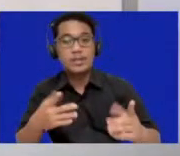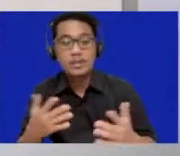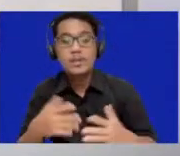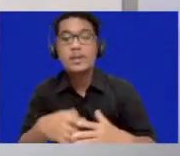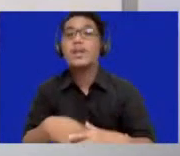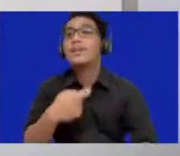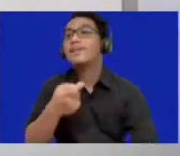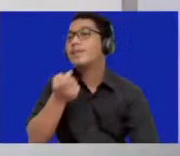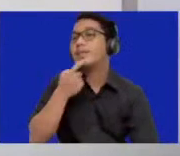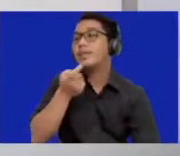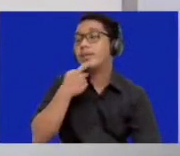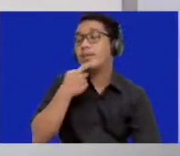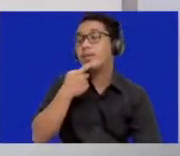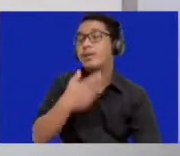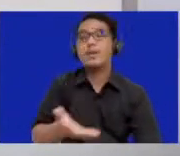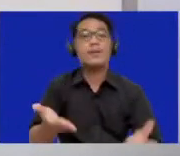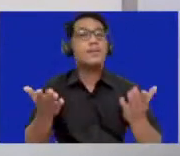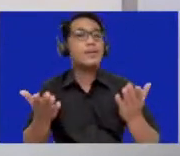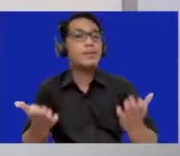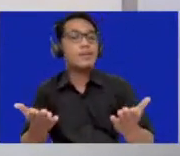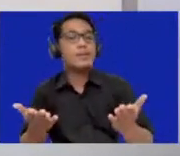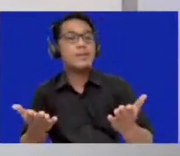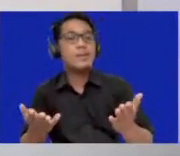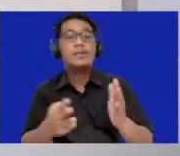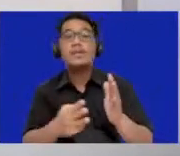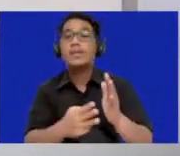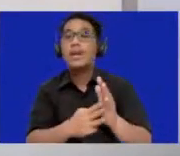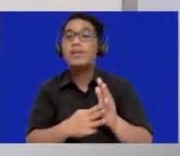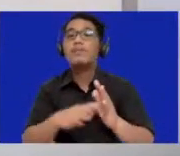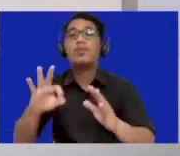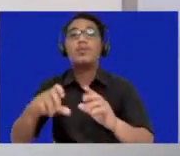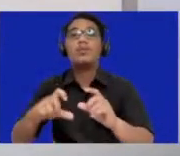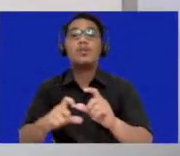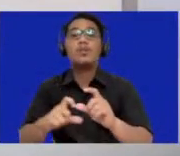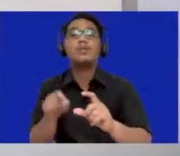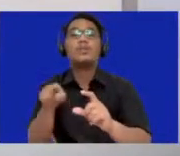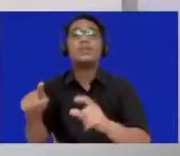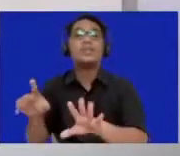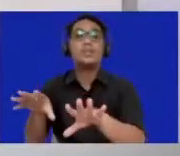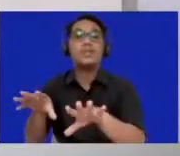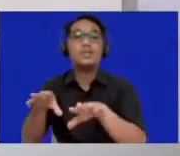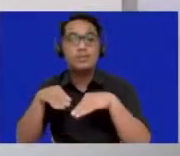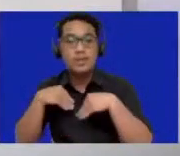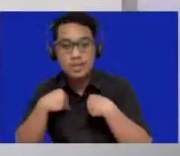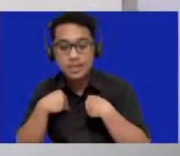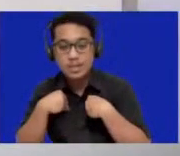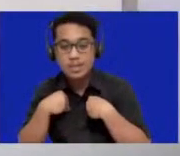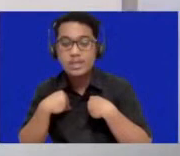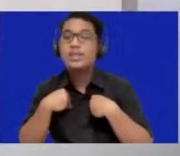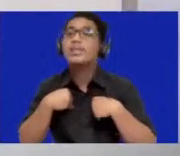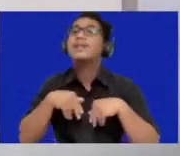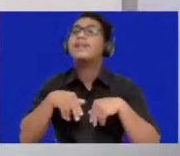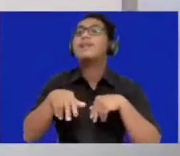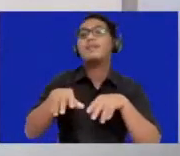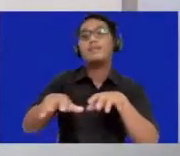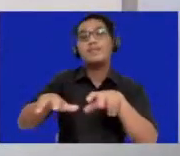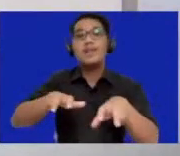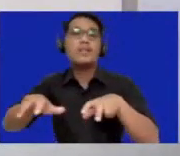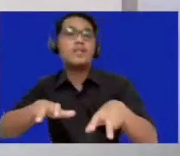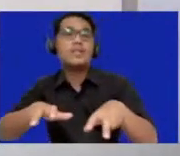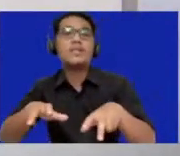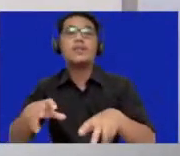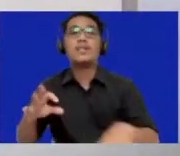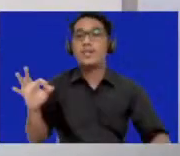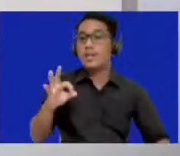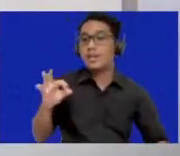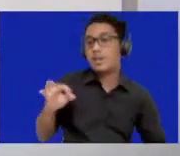have a particular strategy for Tagana regeneration? Maybe I'd like to invite Mr. Sukamsi or Mr.